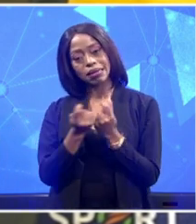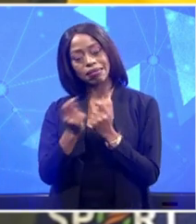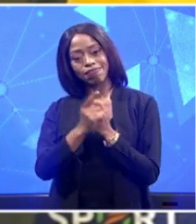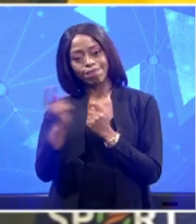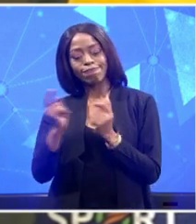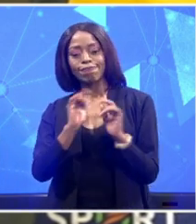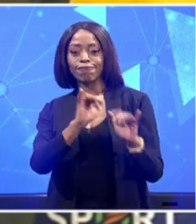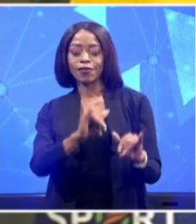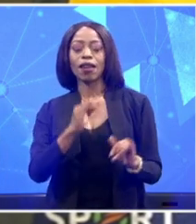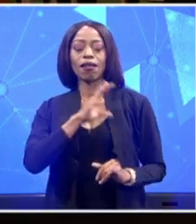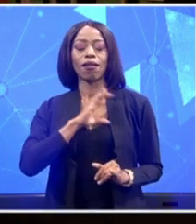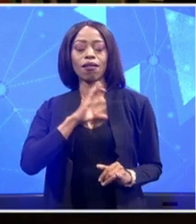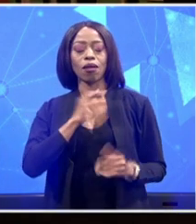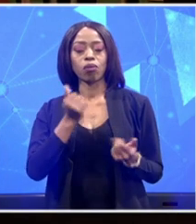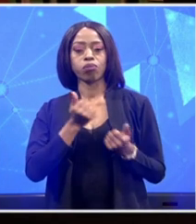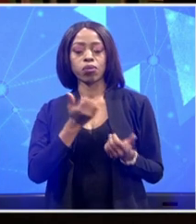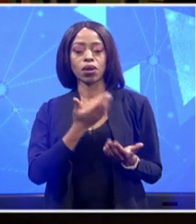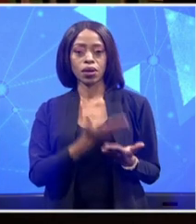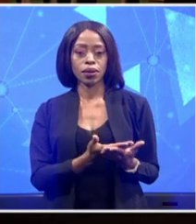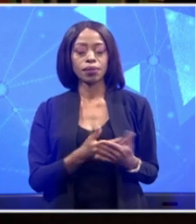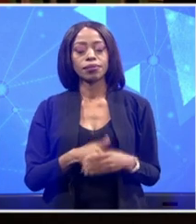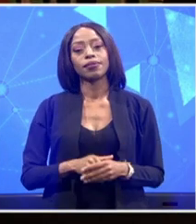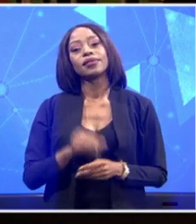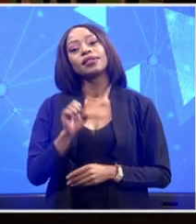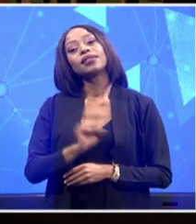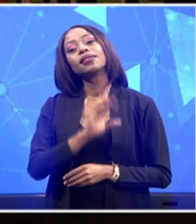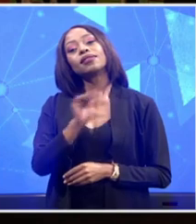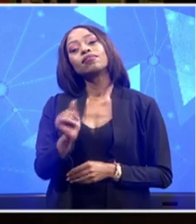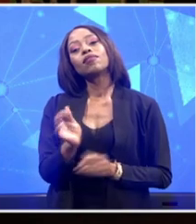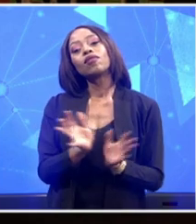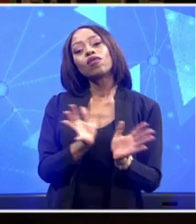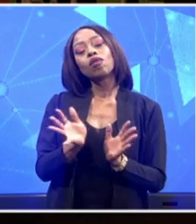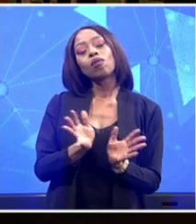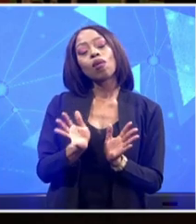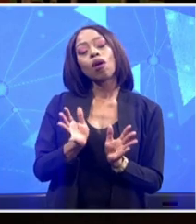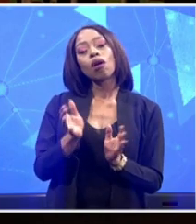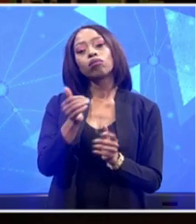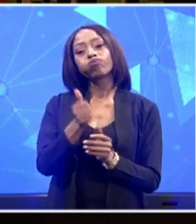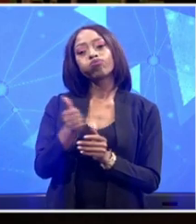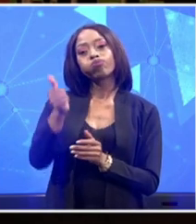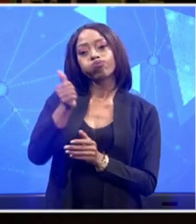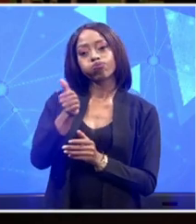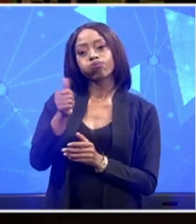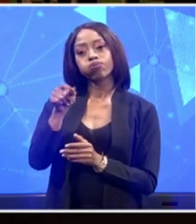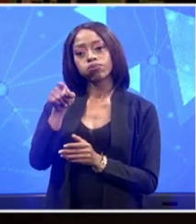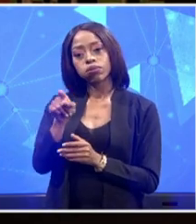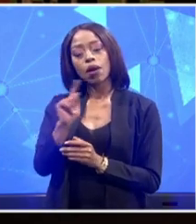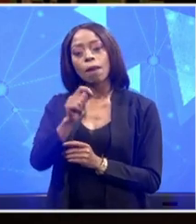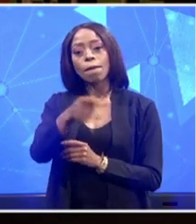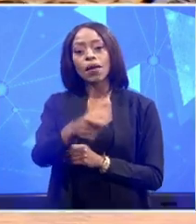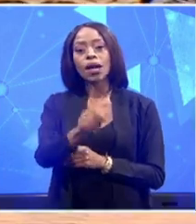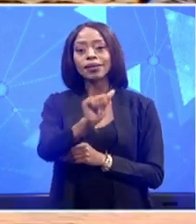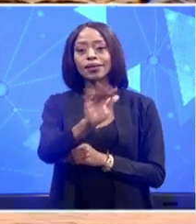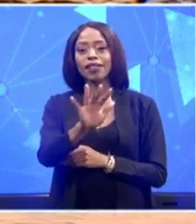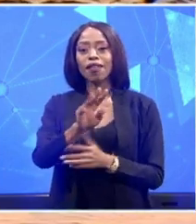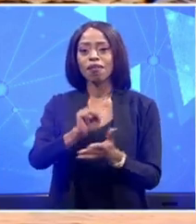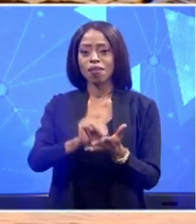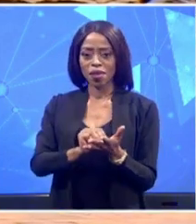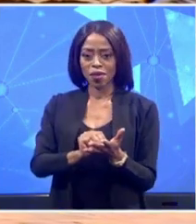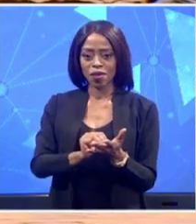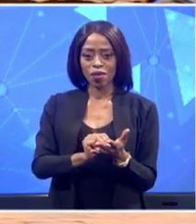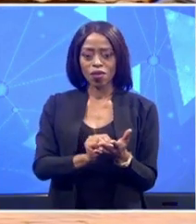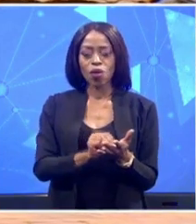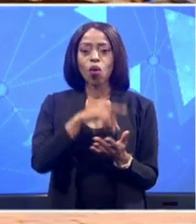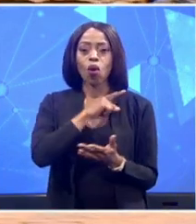can stay there comfortably. South Africa's football controlling body reportedly paid 65 million rand